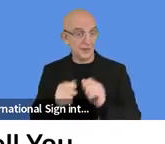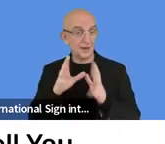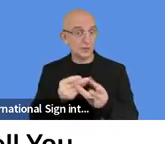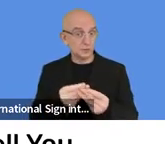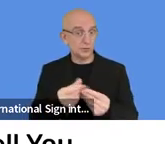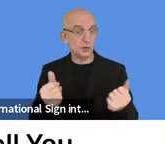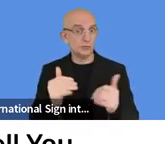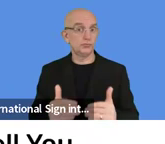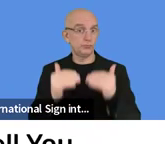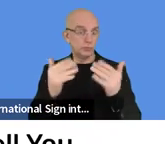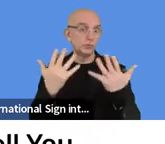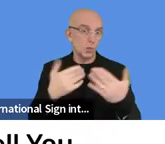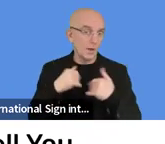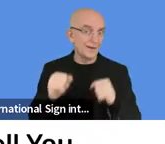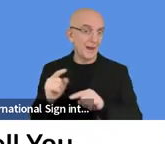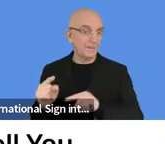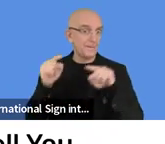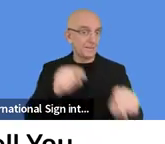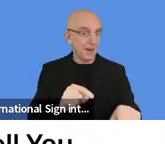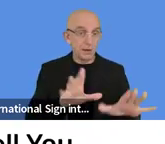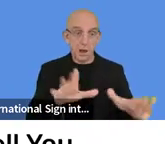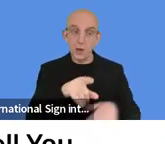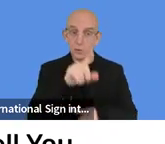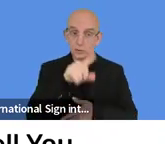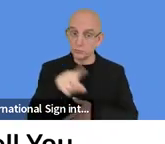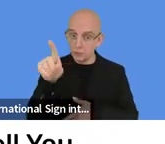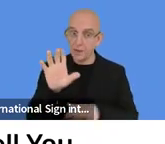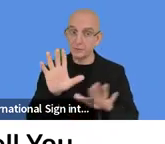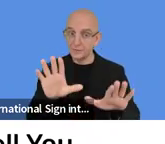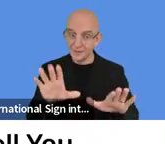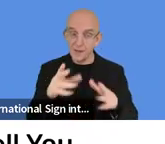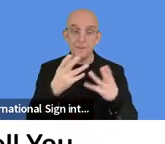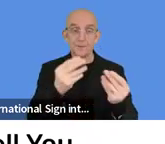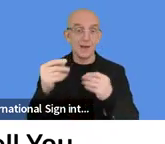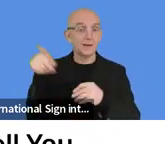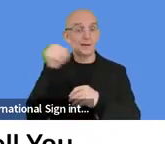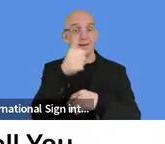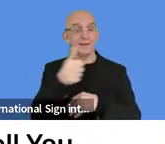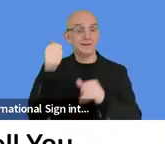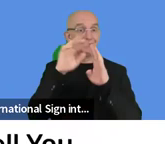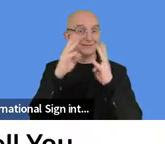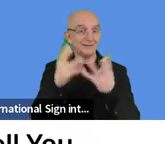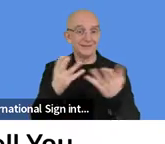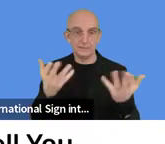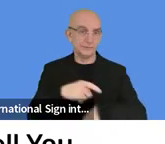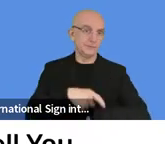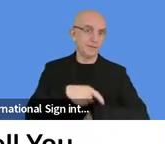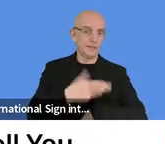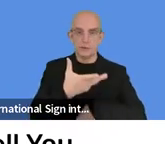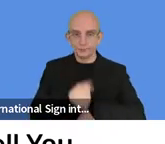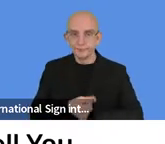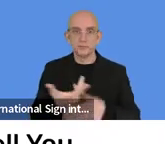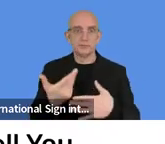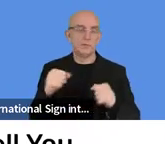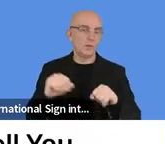is do a 15 minute or 30 minute sprint style workshop where they're not having to sit down for a long period of time. They're